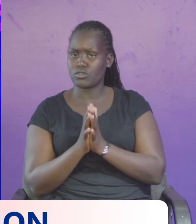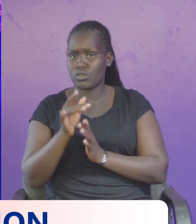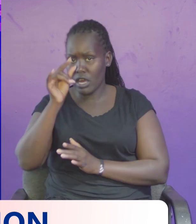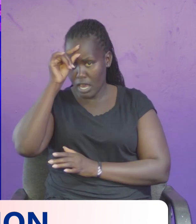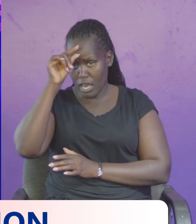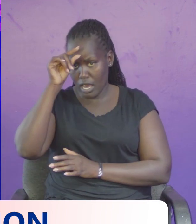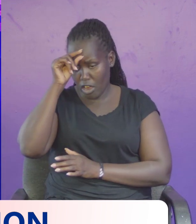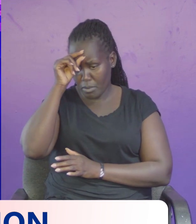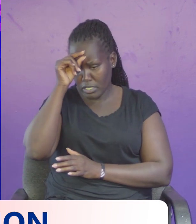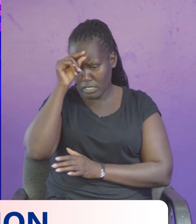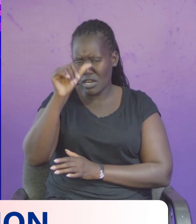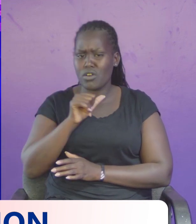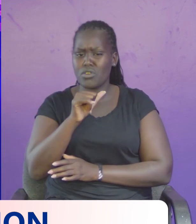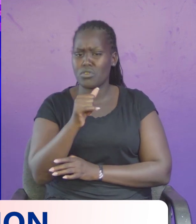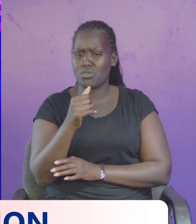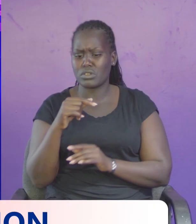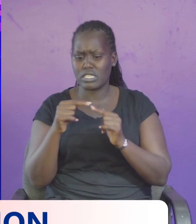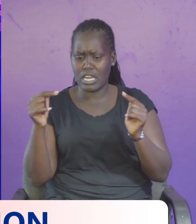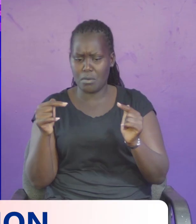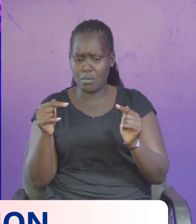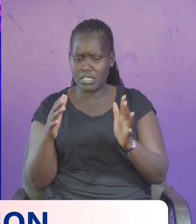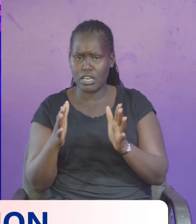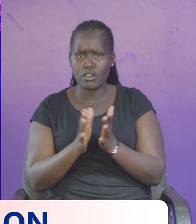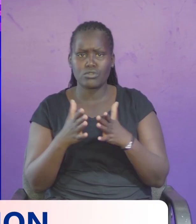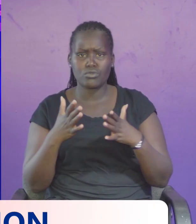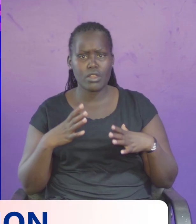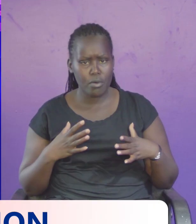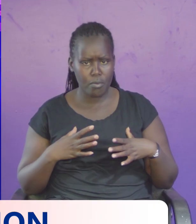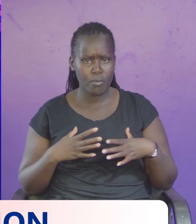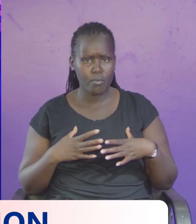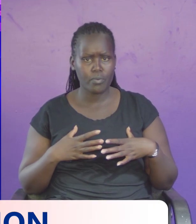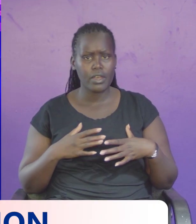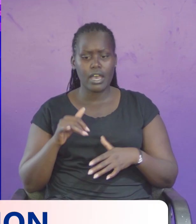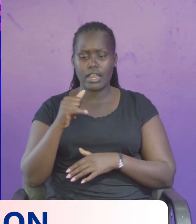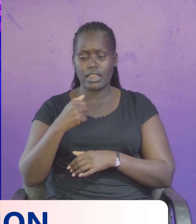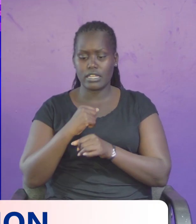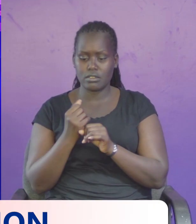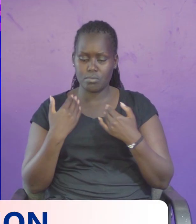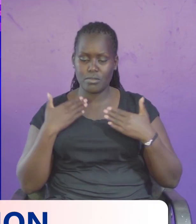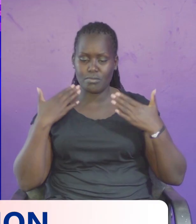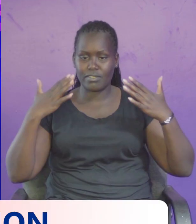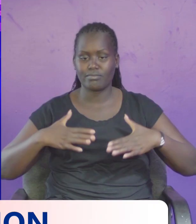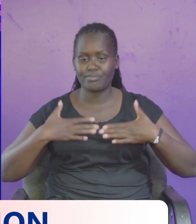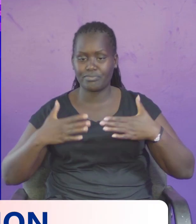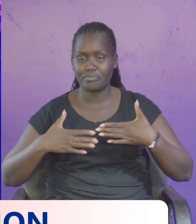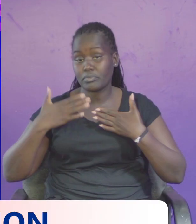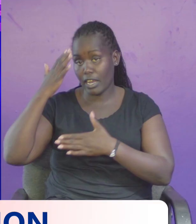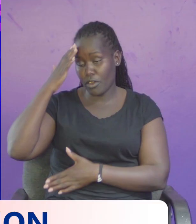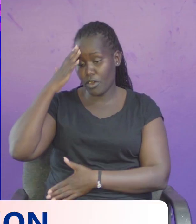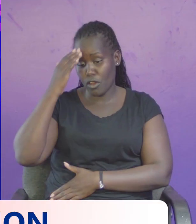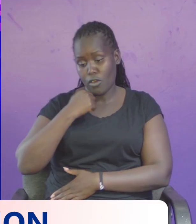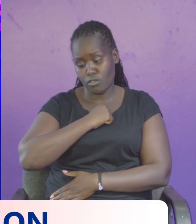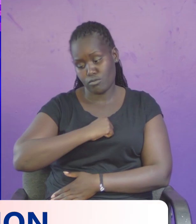government. You are not enemies to the people. Okay. And Mr. Jonah, that made me so happy. Do you know, sorry for